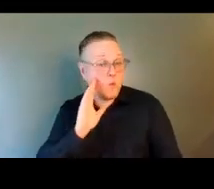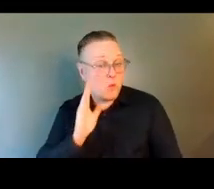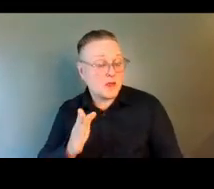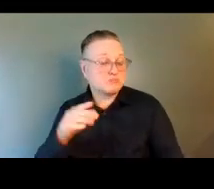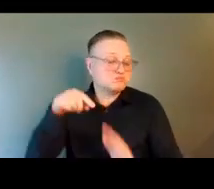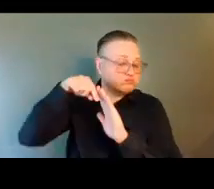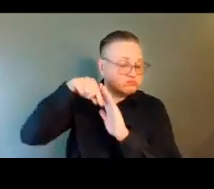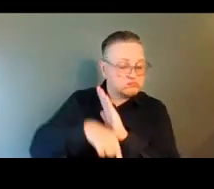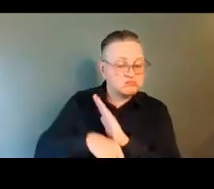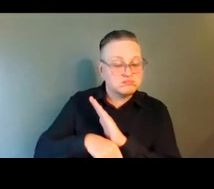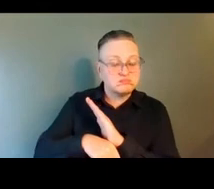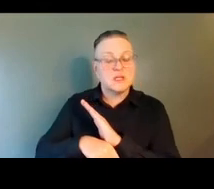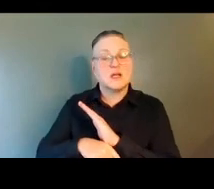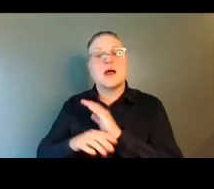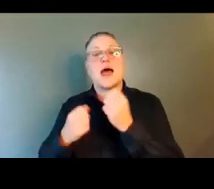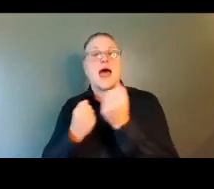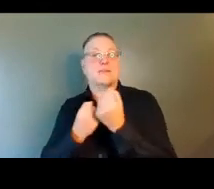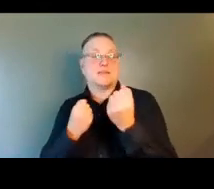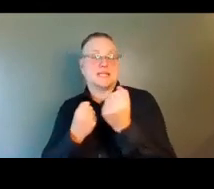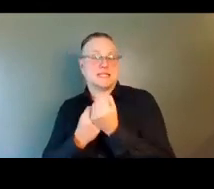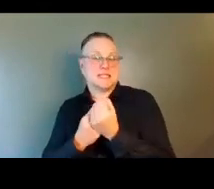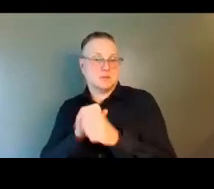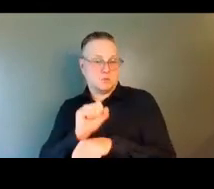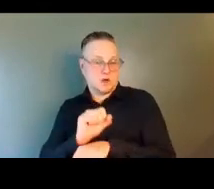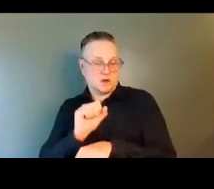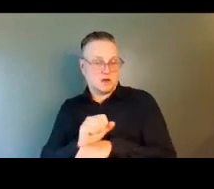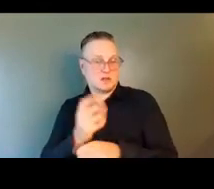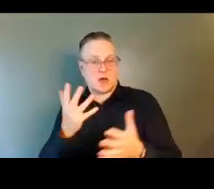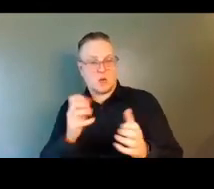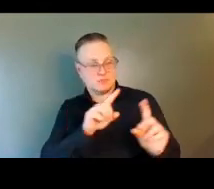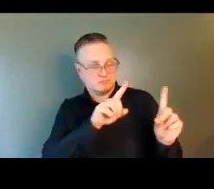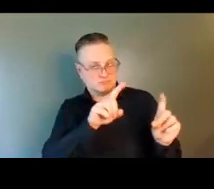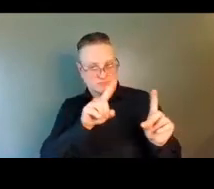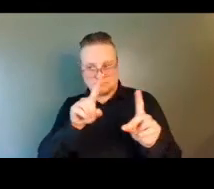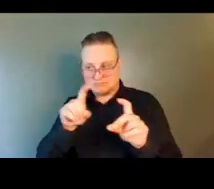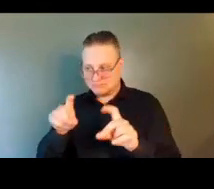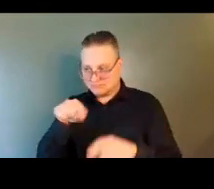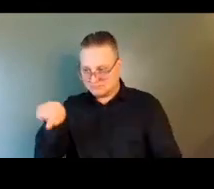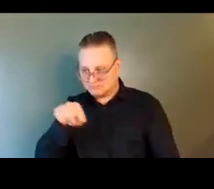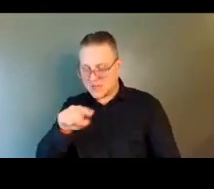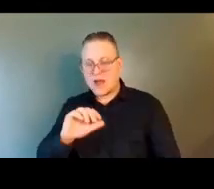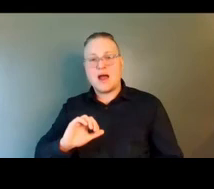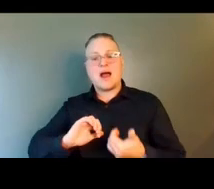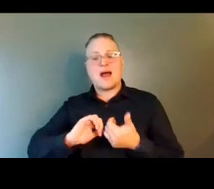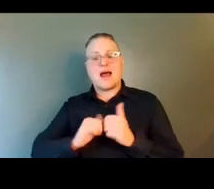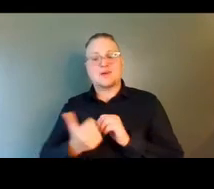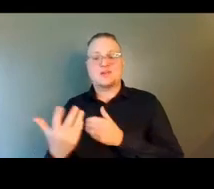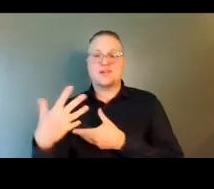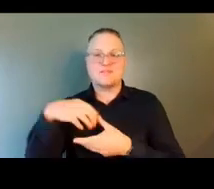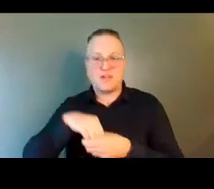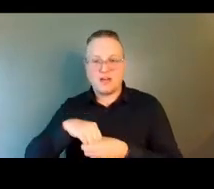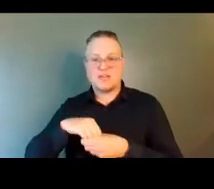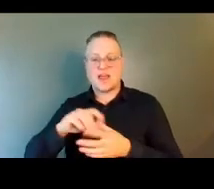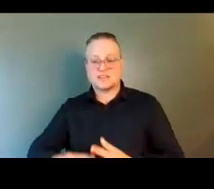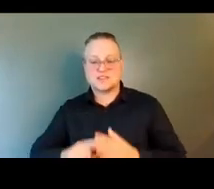your advocacy work. And so what I'd like to hear from you each is what drew you into disability